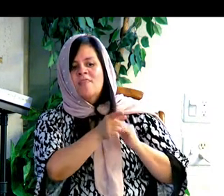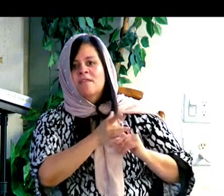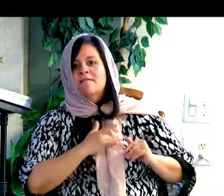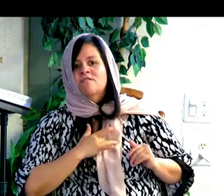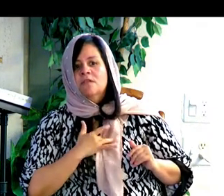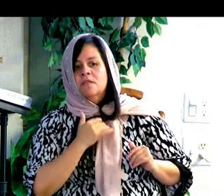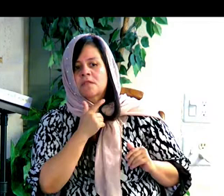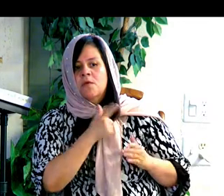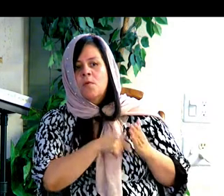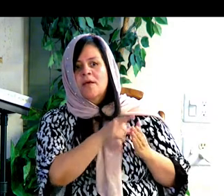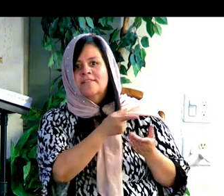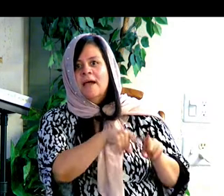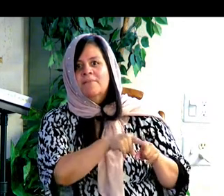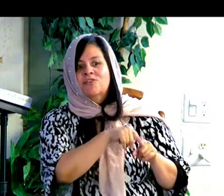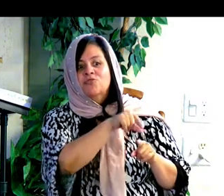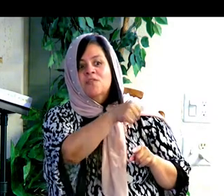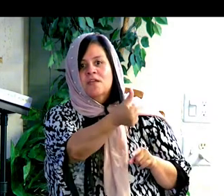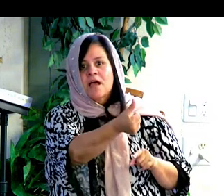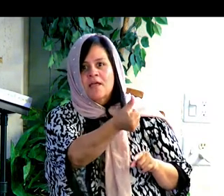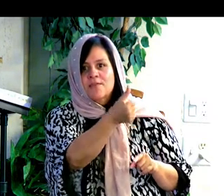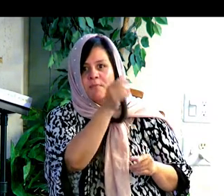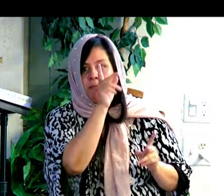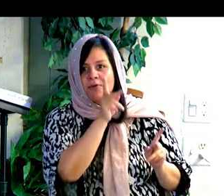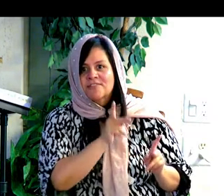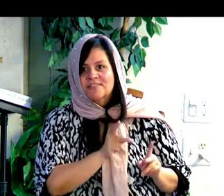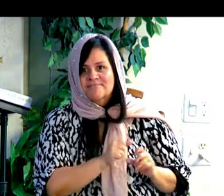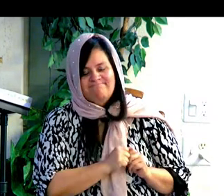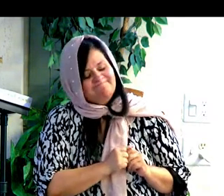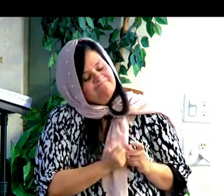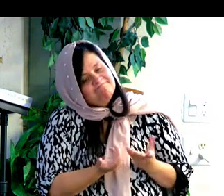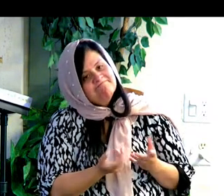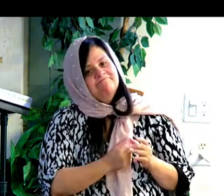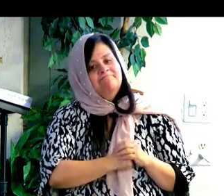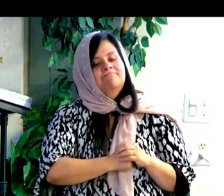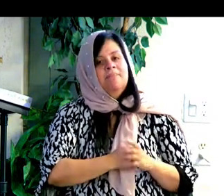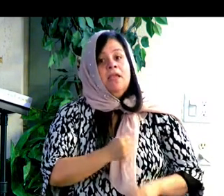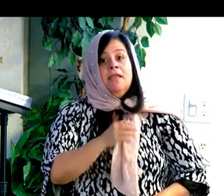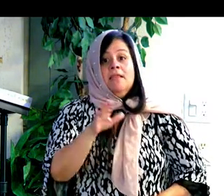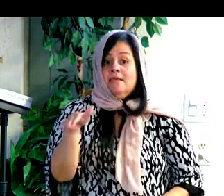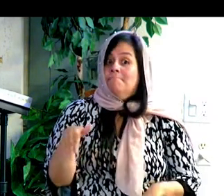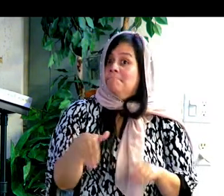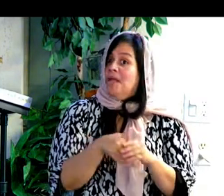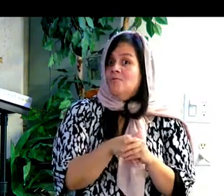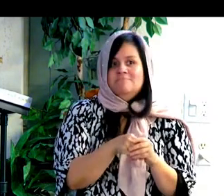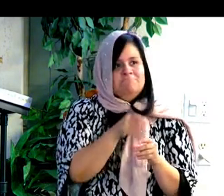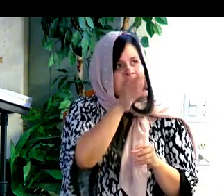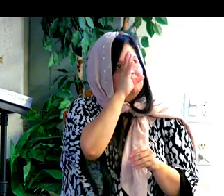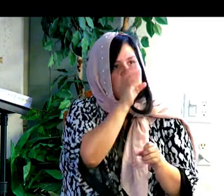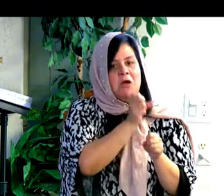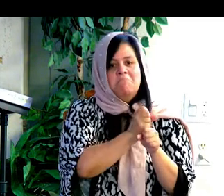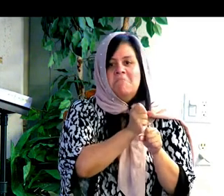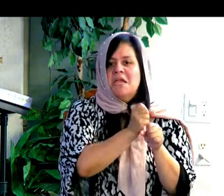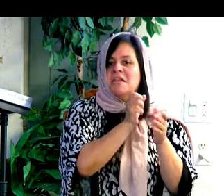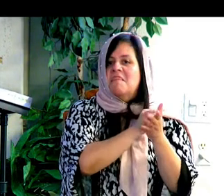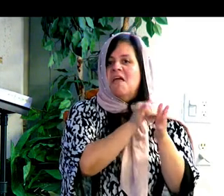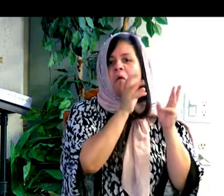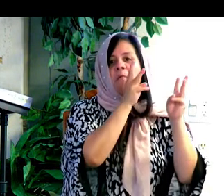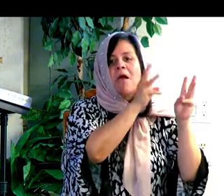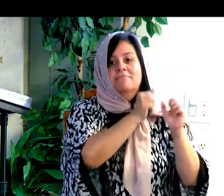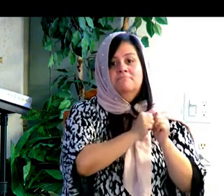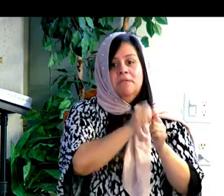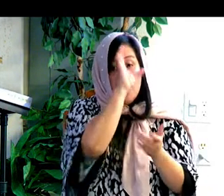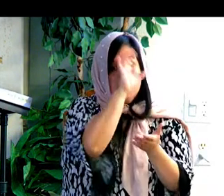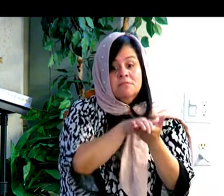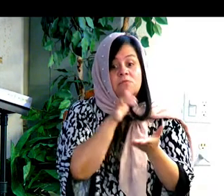lo que está pasando. And that's the way the marriage was, that we would know each other intimately. Y así debe